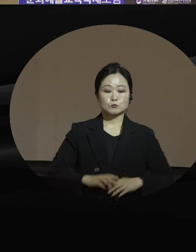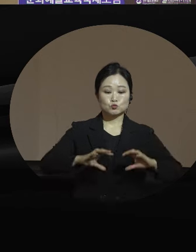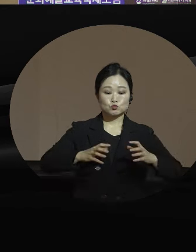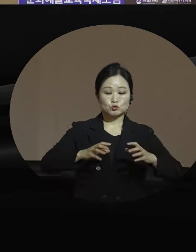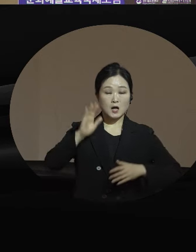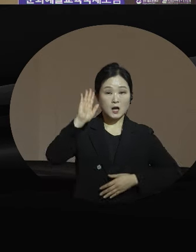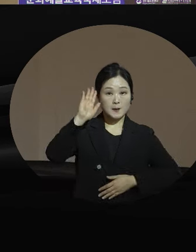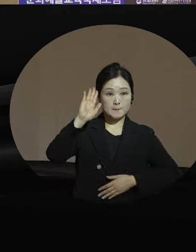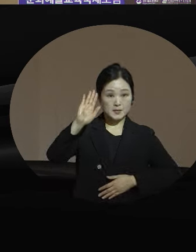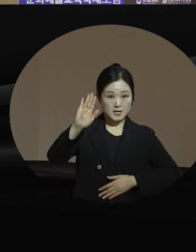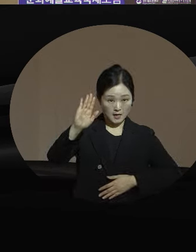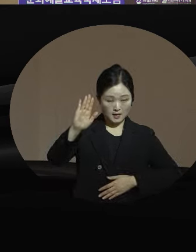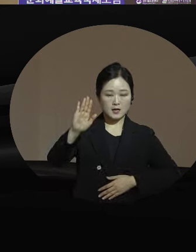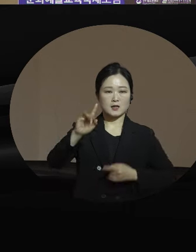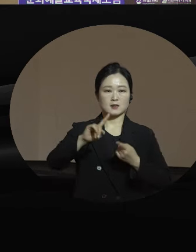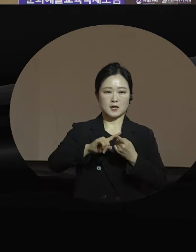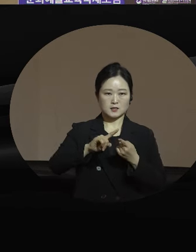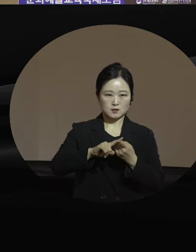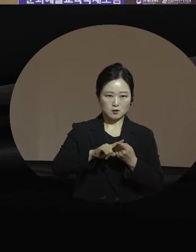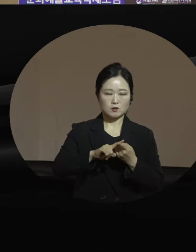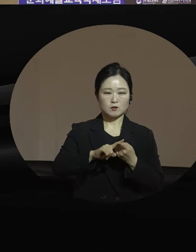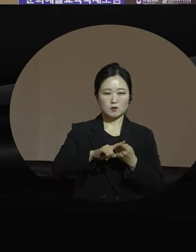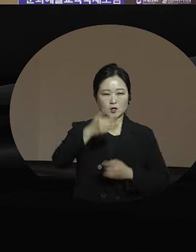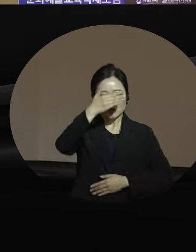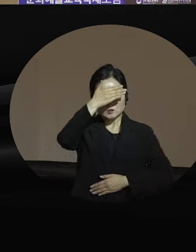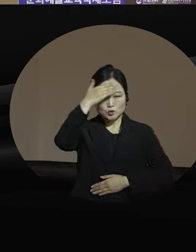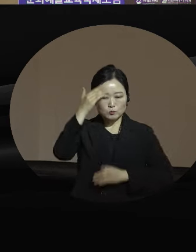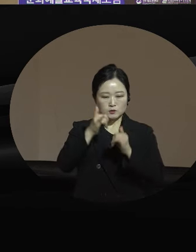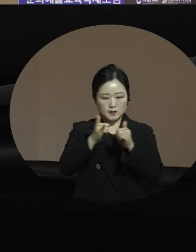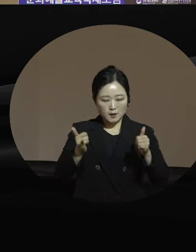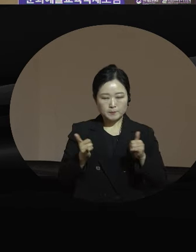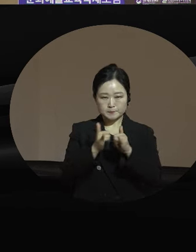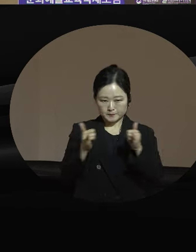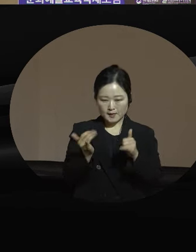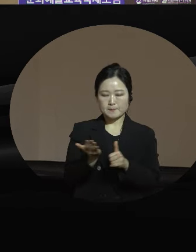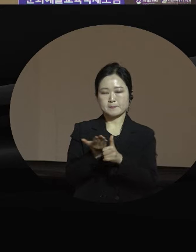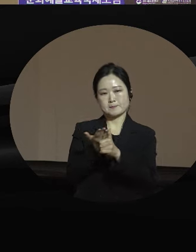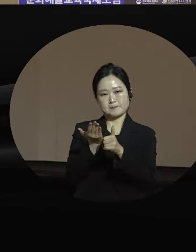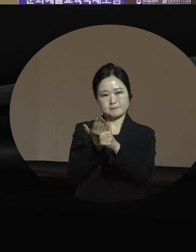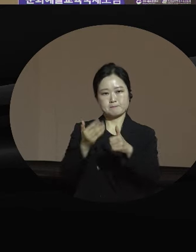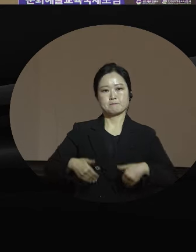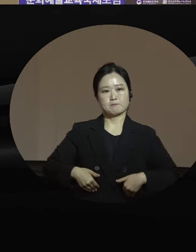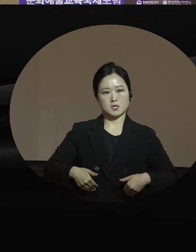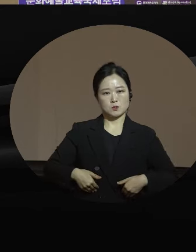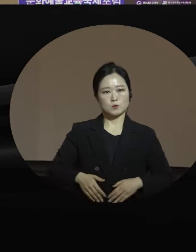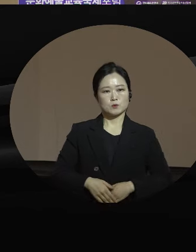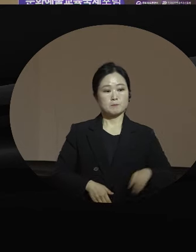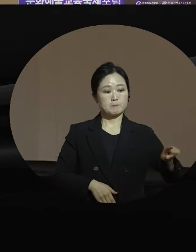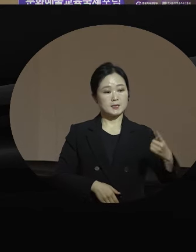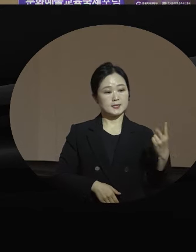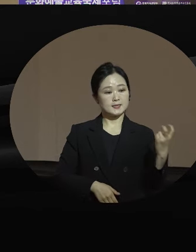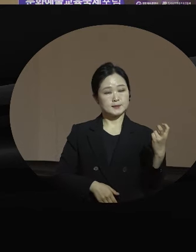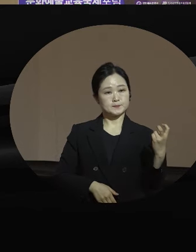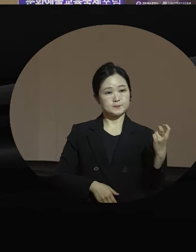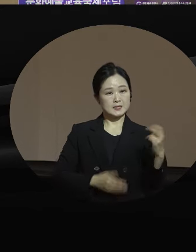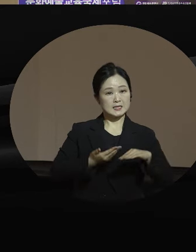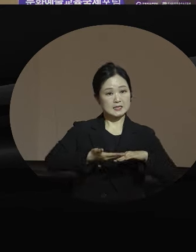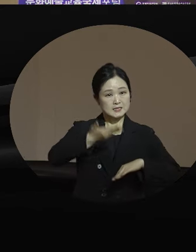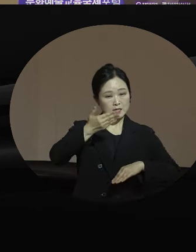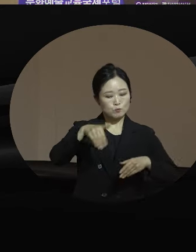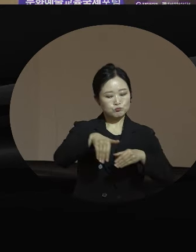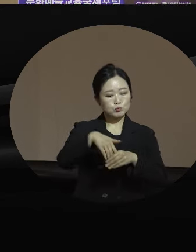our country. At present, more than 120 cultural education programs have been implemented,